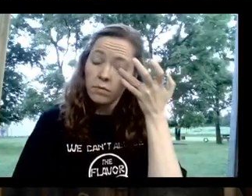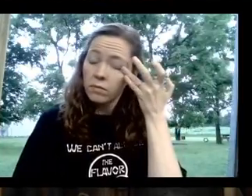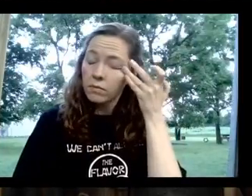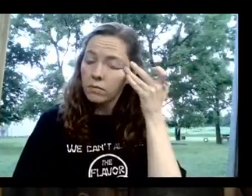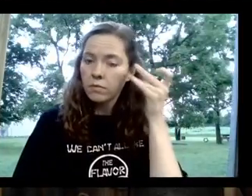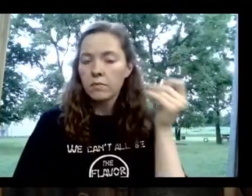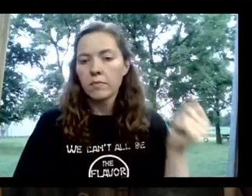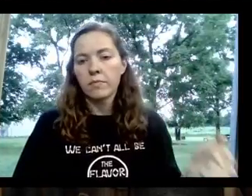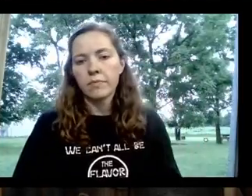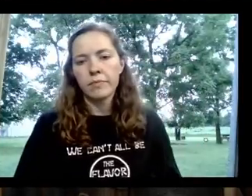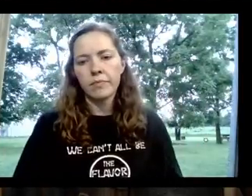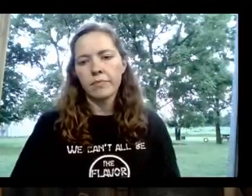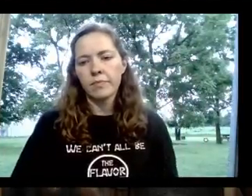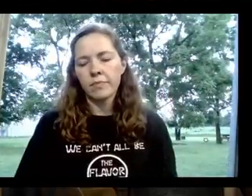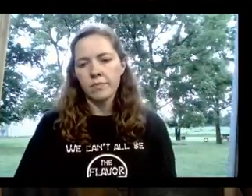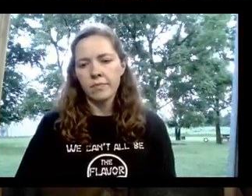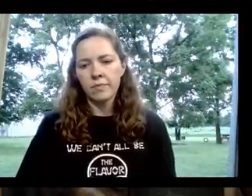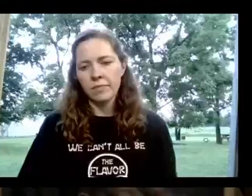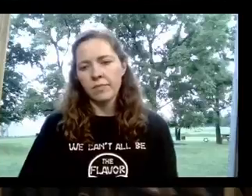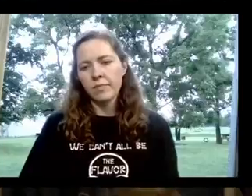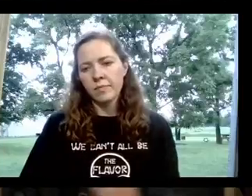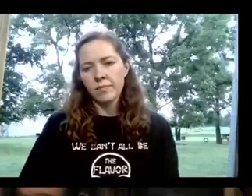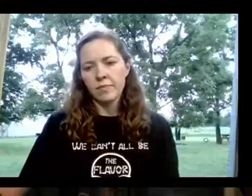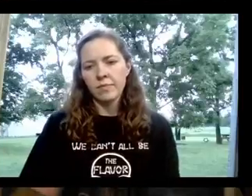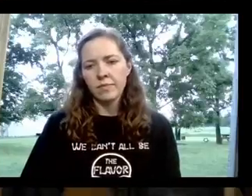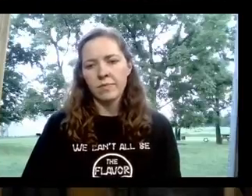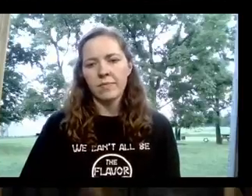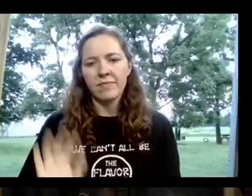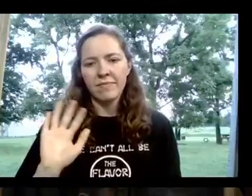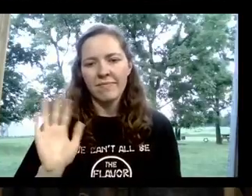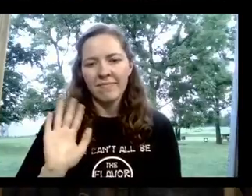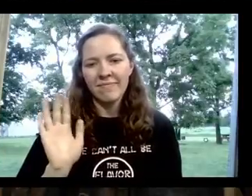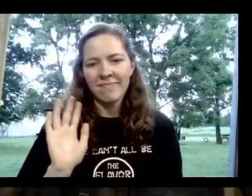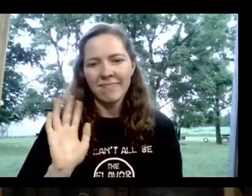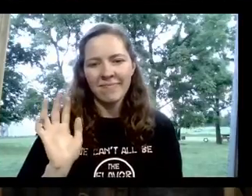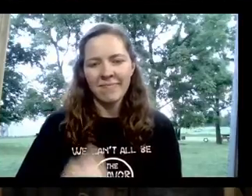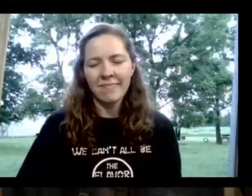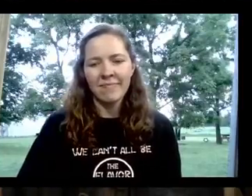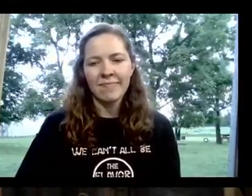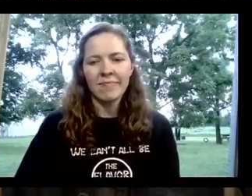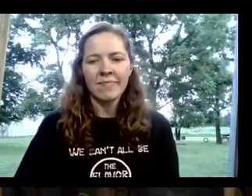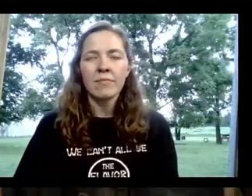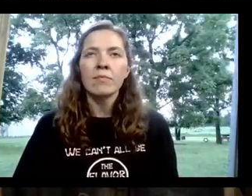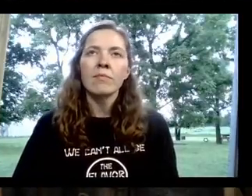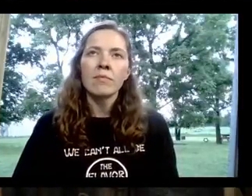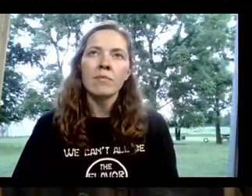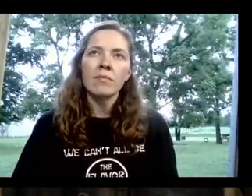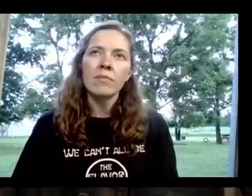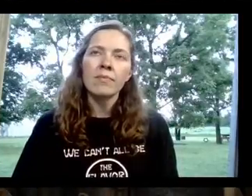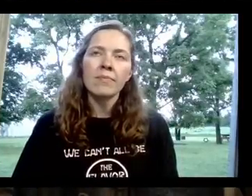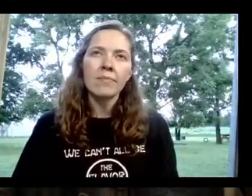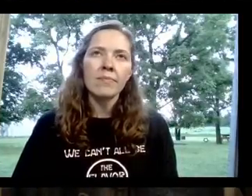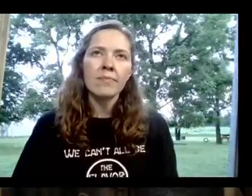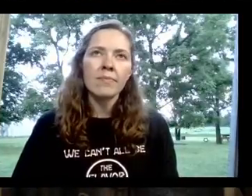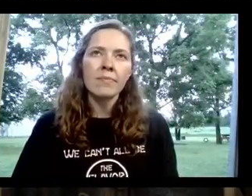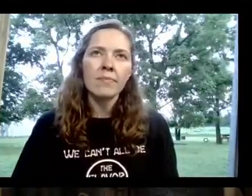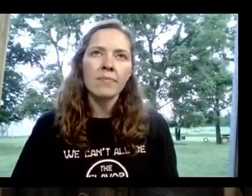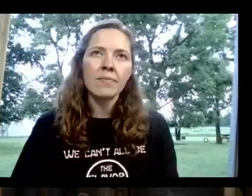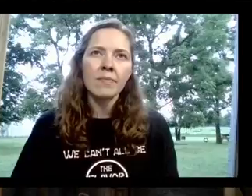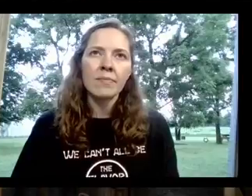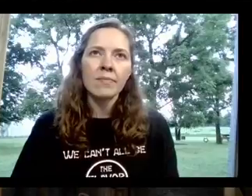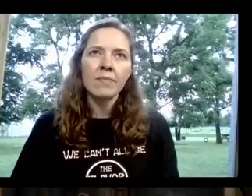used for. If you were going to build a boiler for a steam engine out of a sheet of wrought